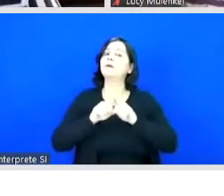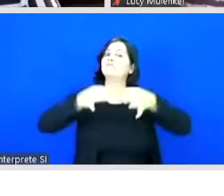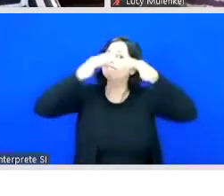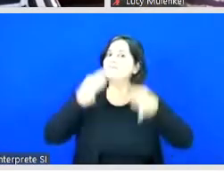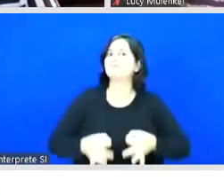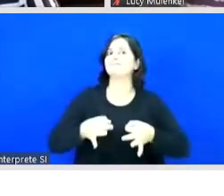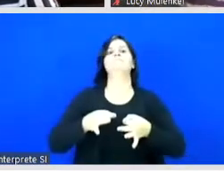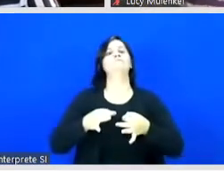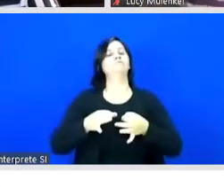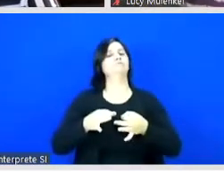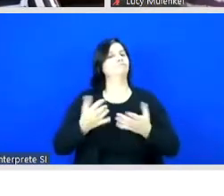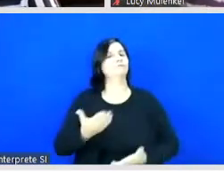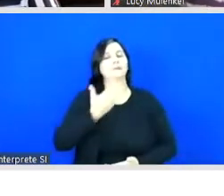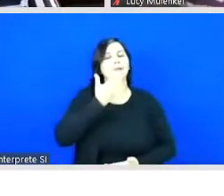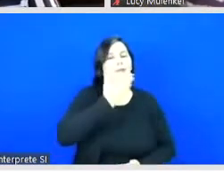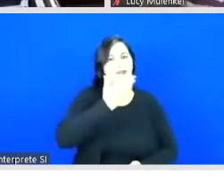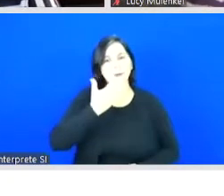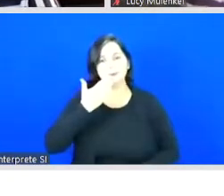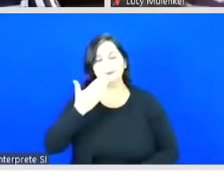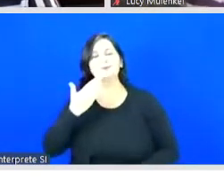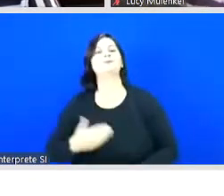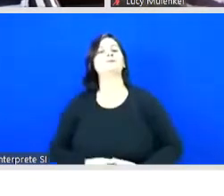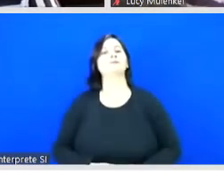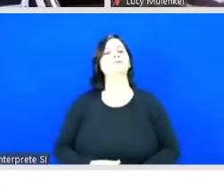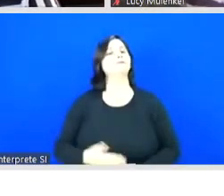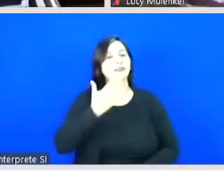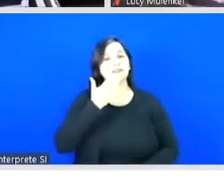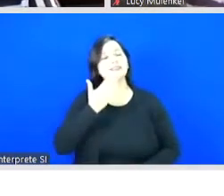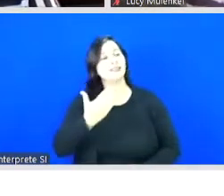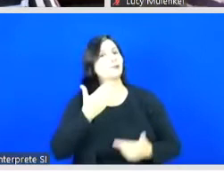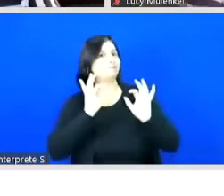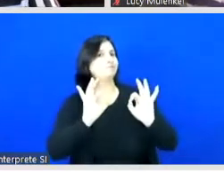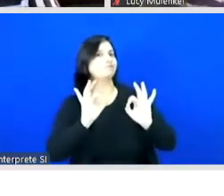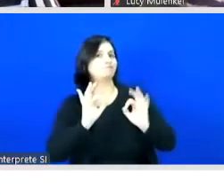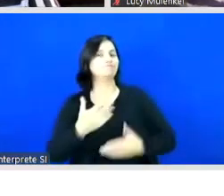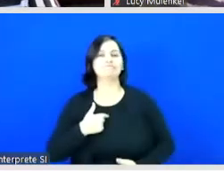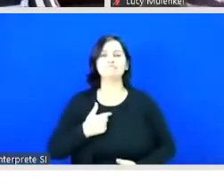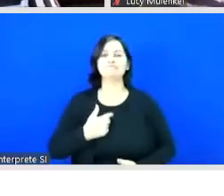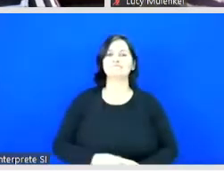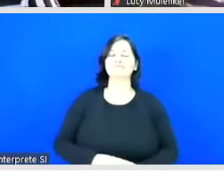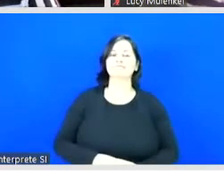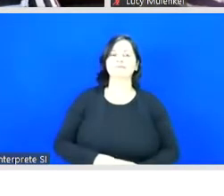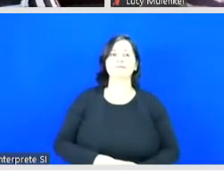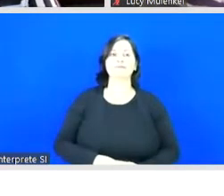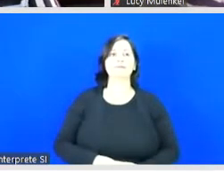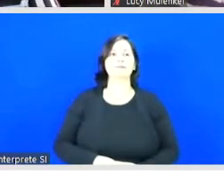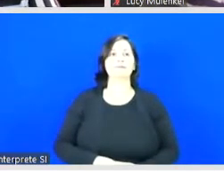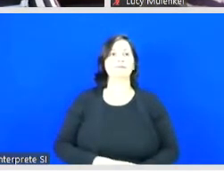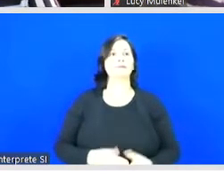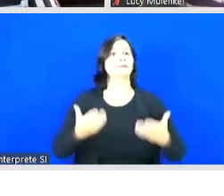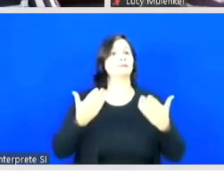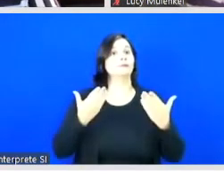Thank you very much, Honorable Minister. And now the same question for Subsecretaria Delgado. So in